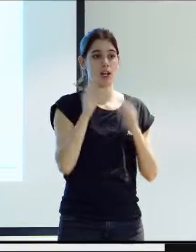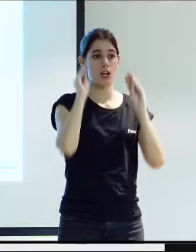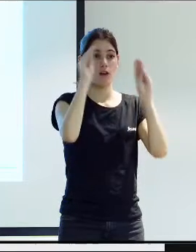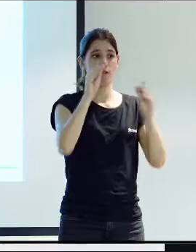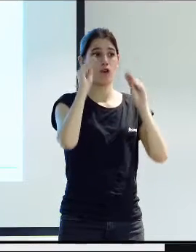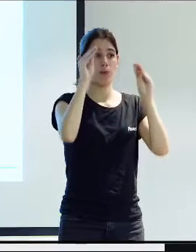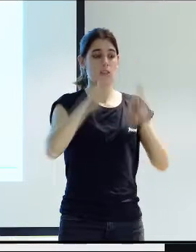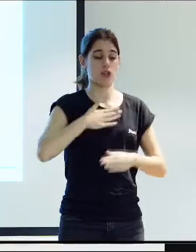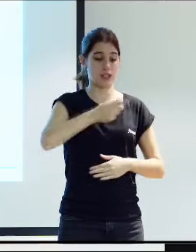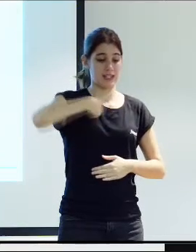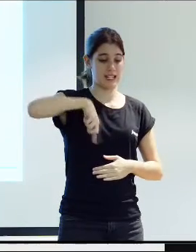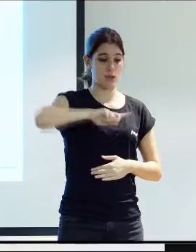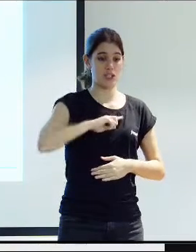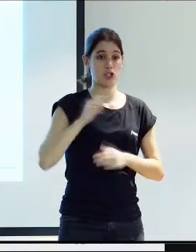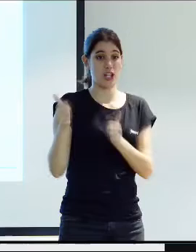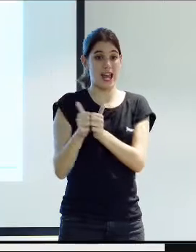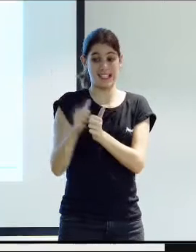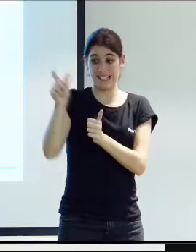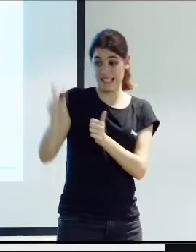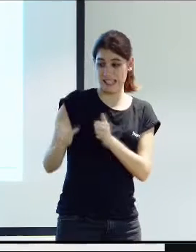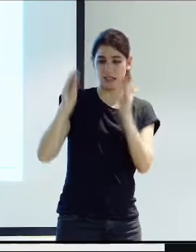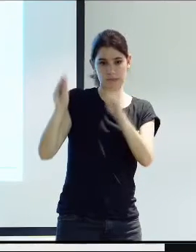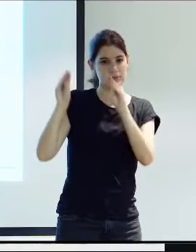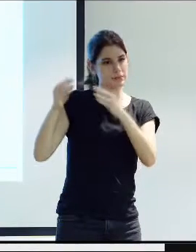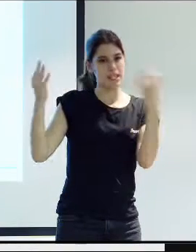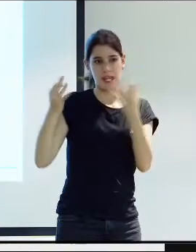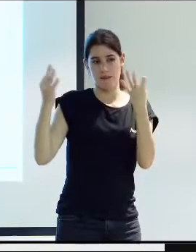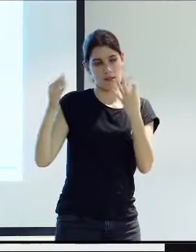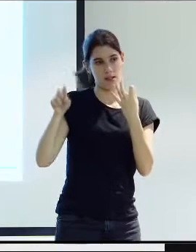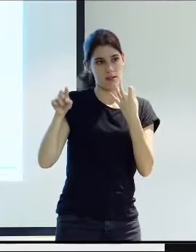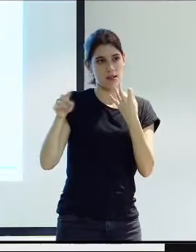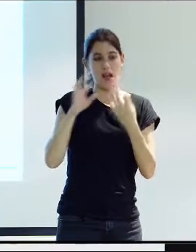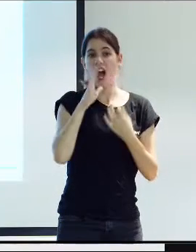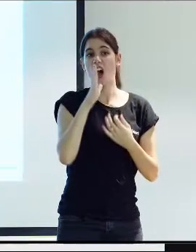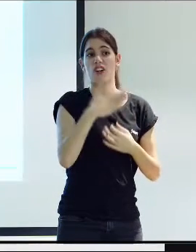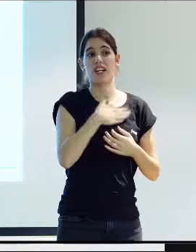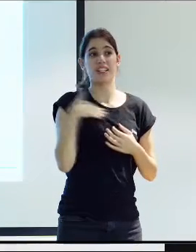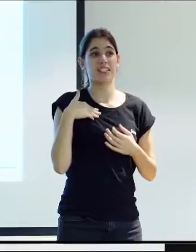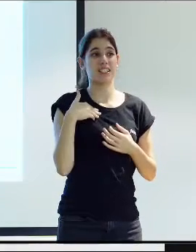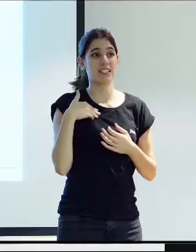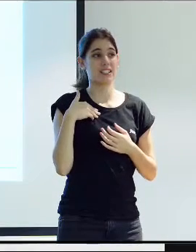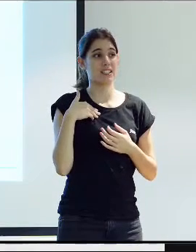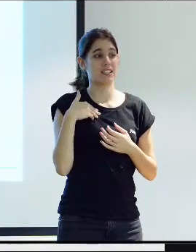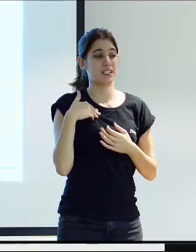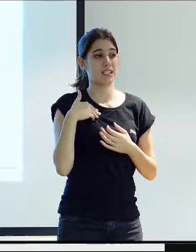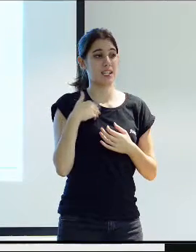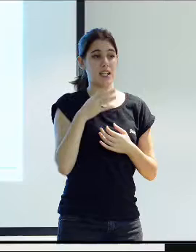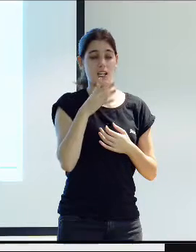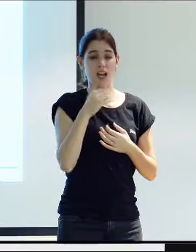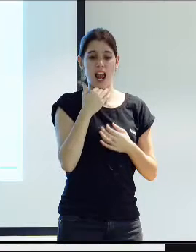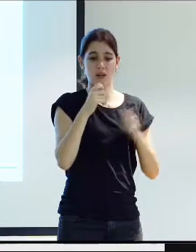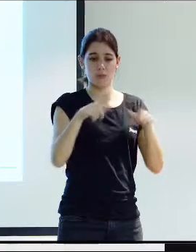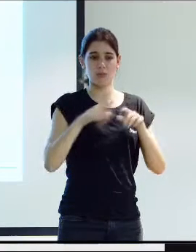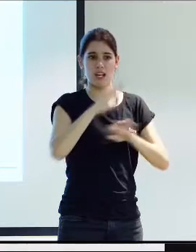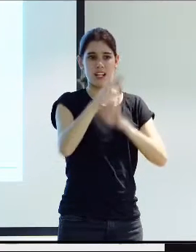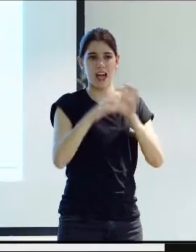on is the training of our personal assistants. People want to impose